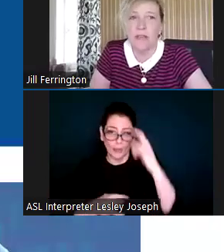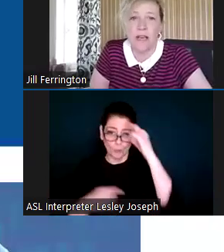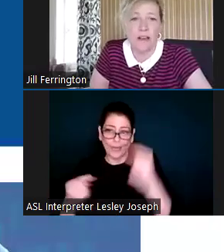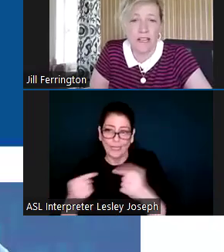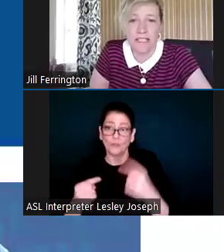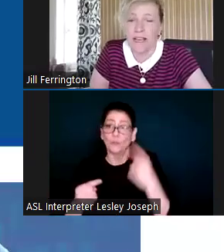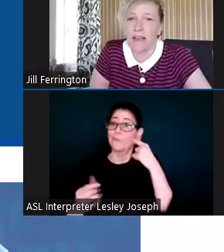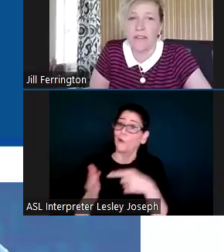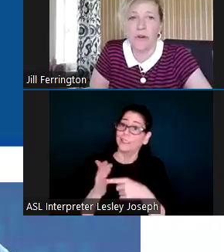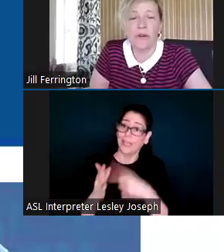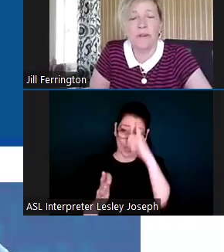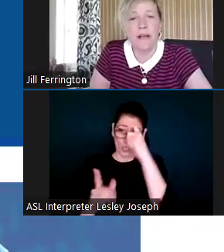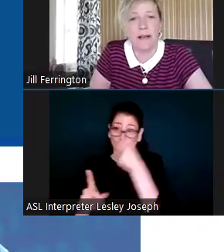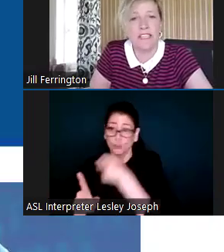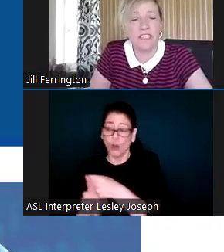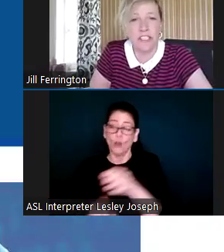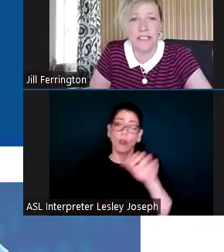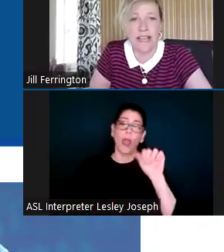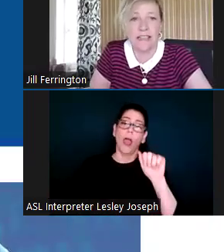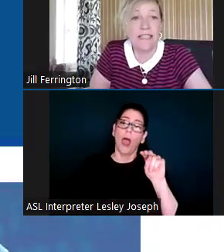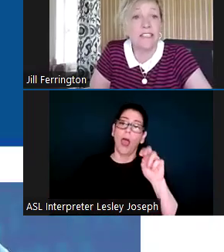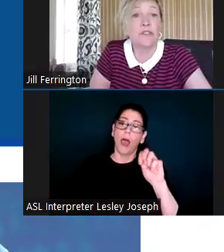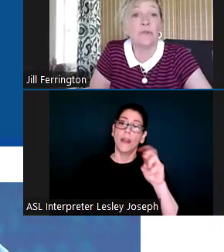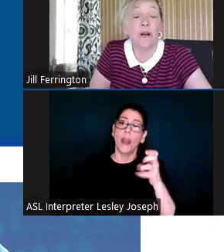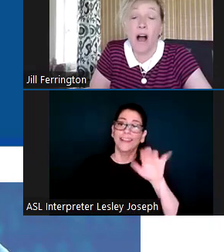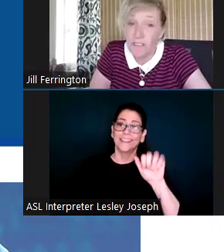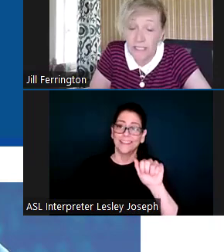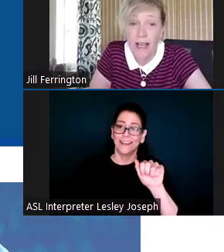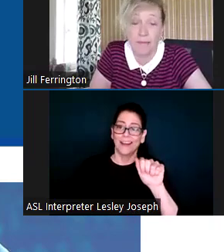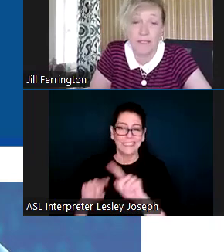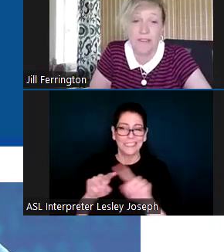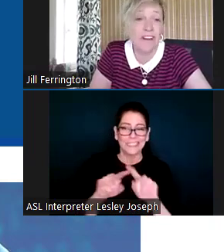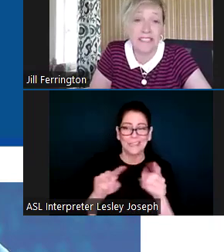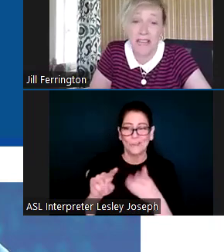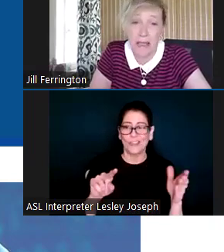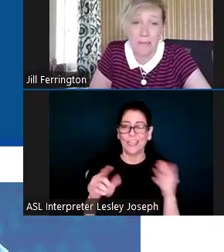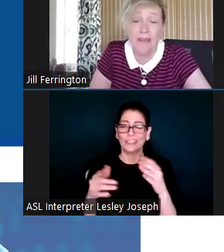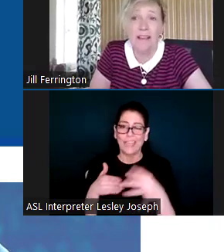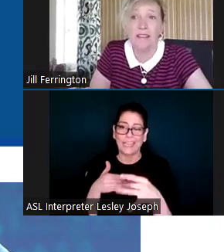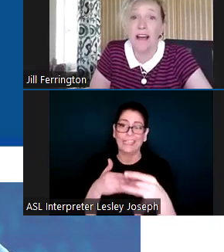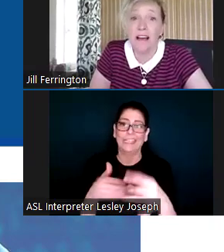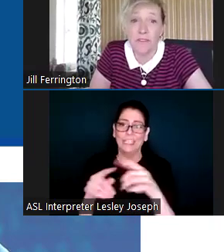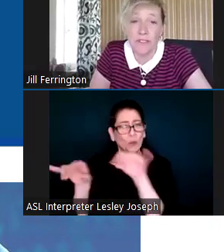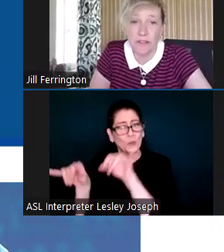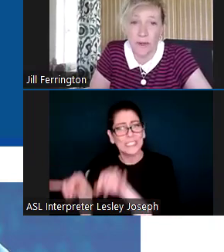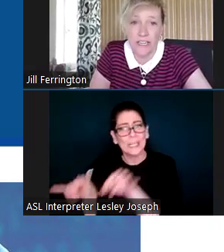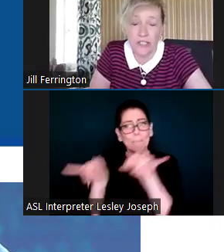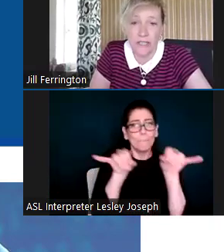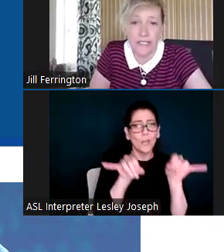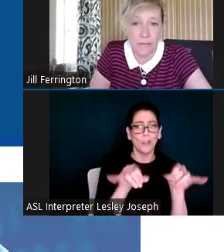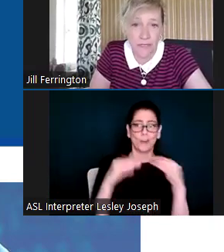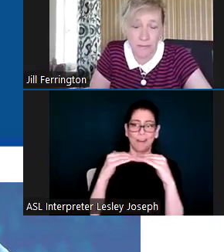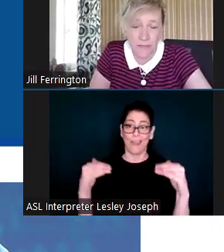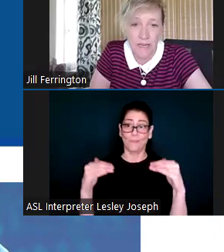of anoxia, other conditions that lead to oftentimes the very same levels of brain